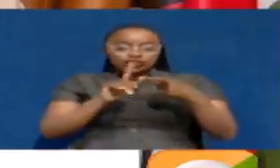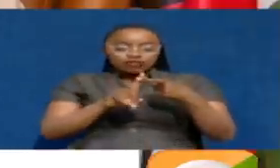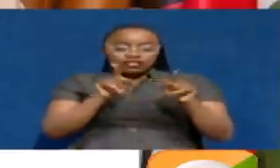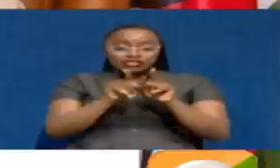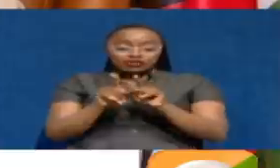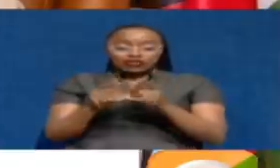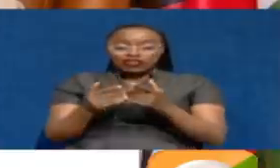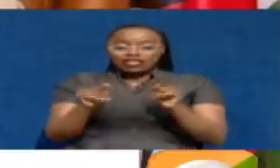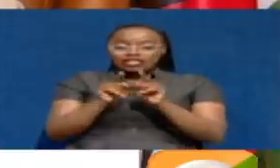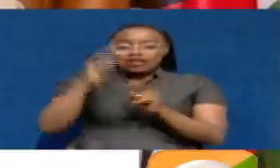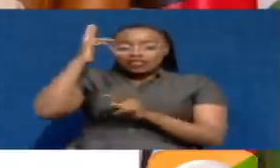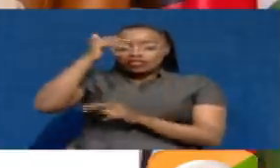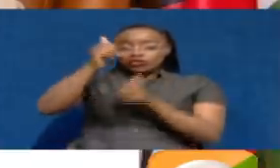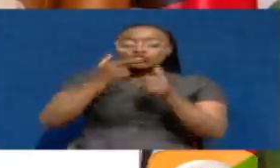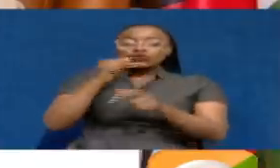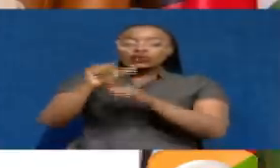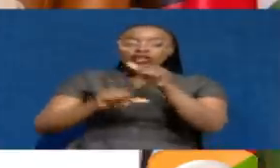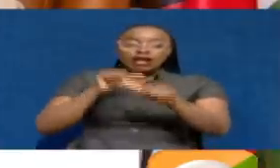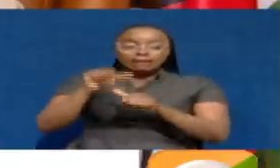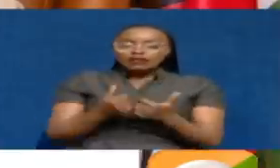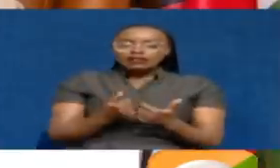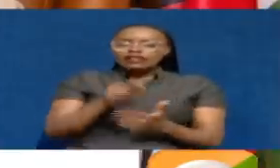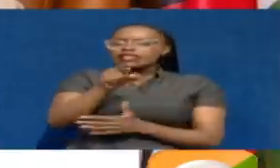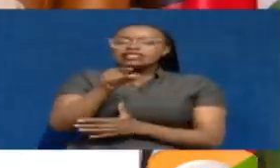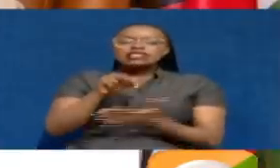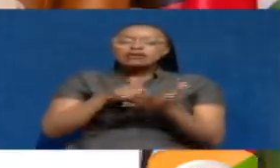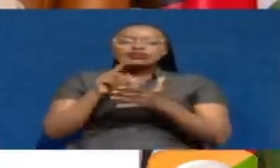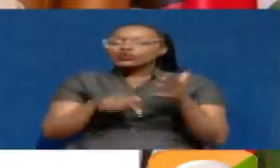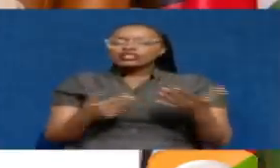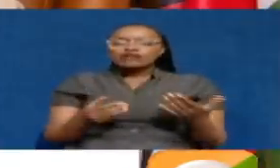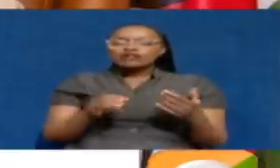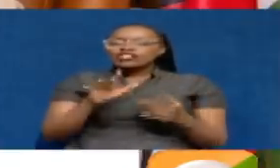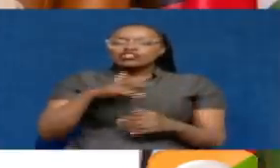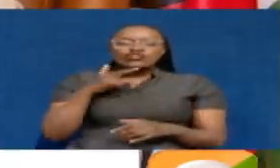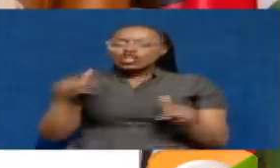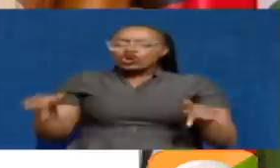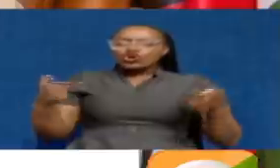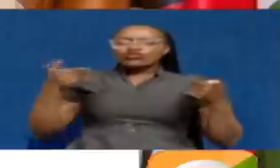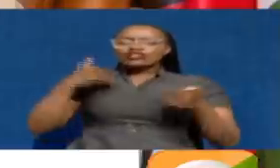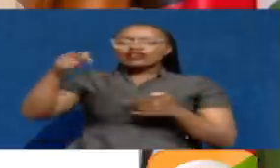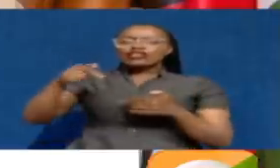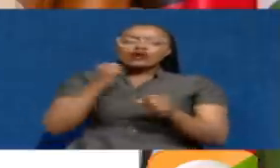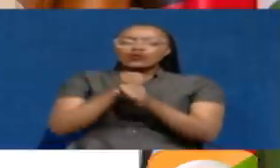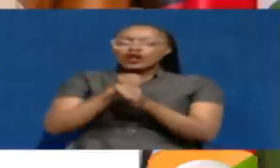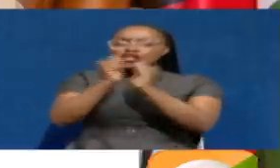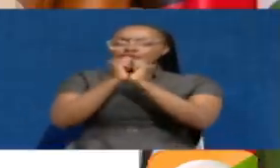being the very recent one that we are talking about. What does that, you don't feel conflicted dealing